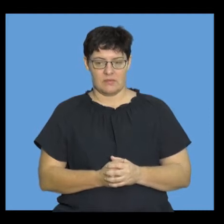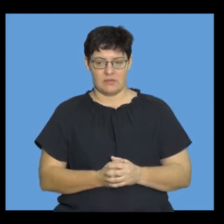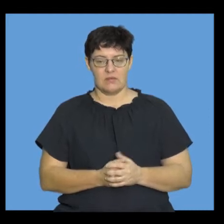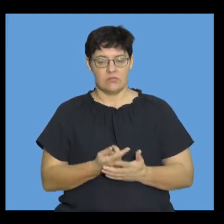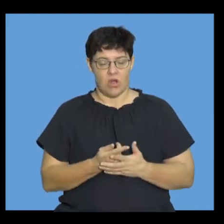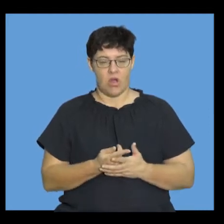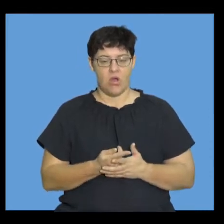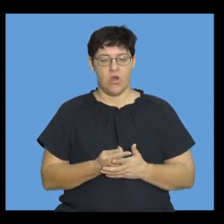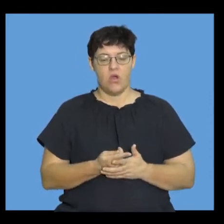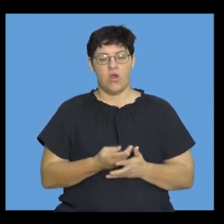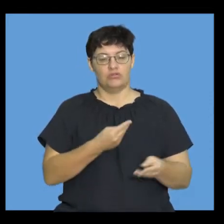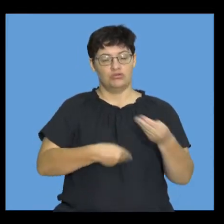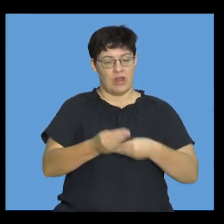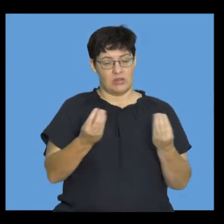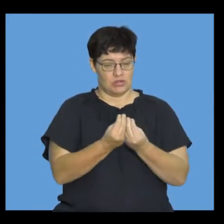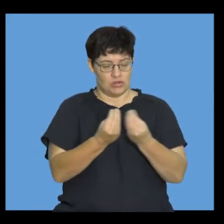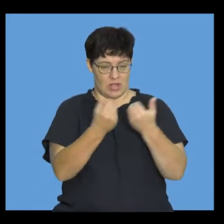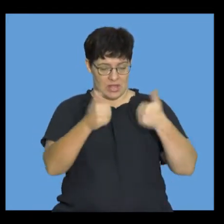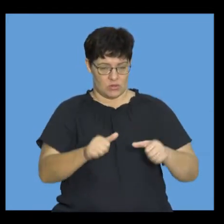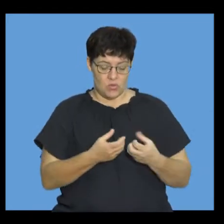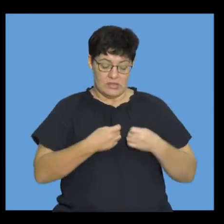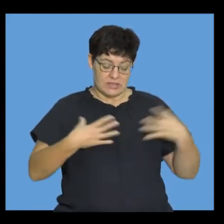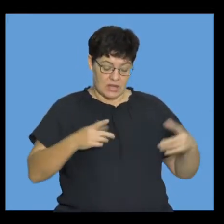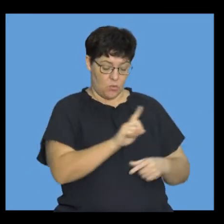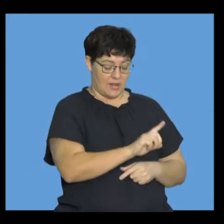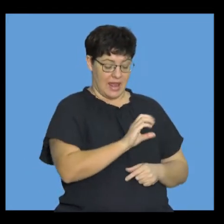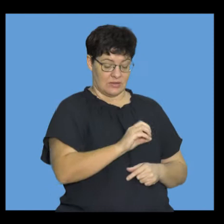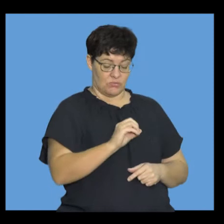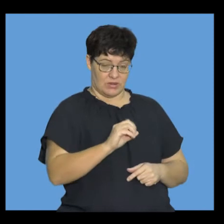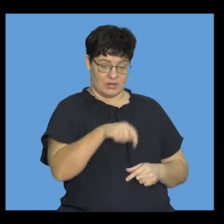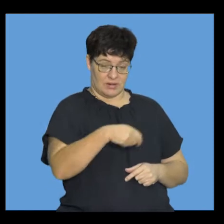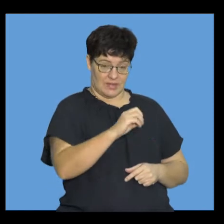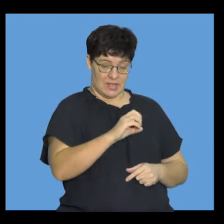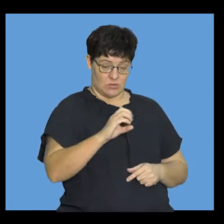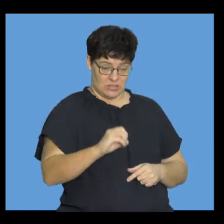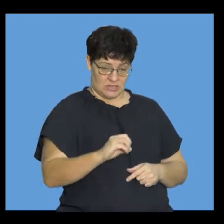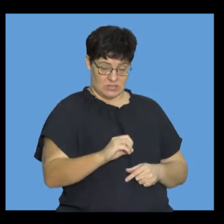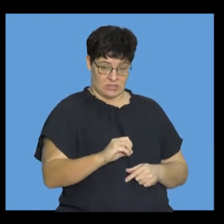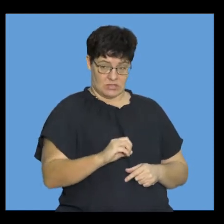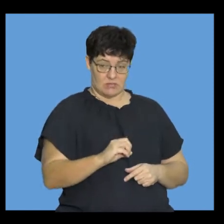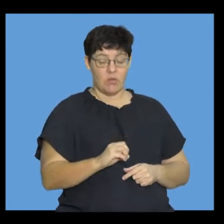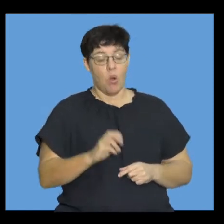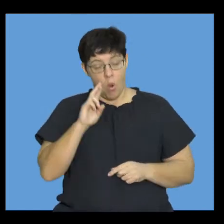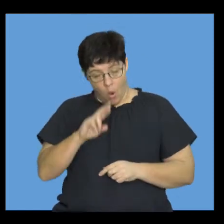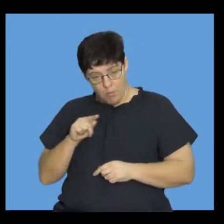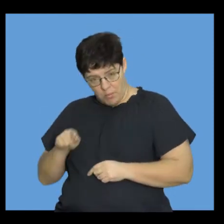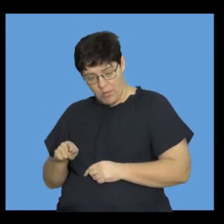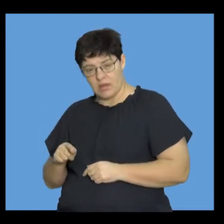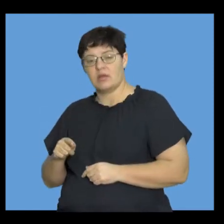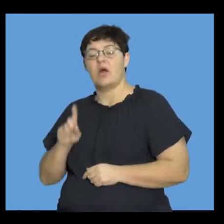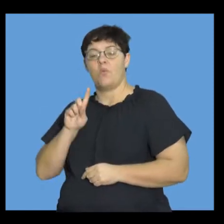account, if you start off with 100,000 at the beginning, you hope to end off with